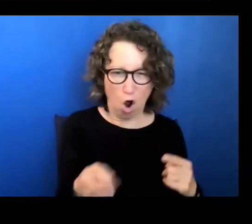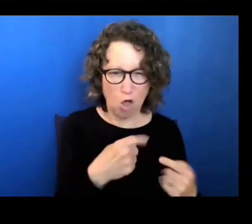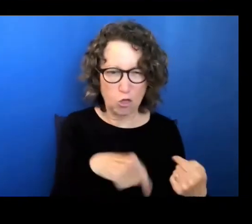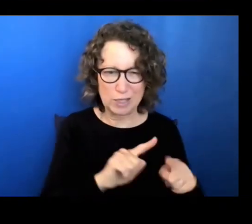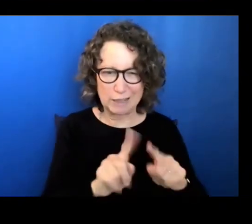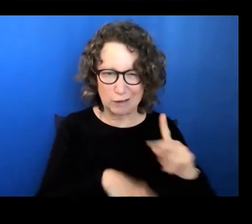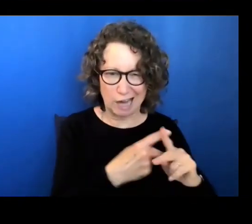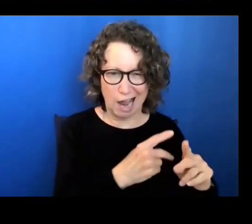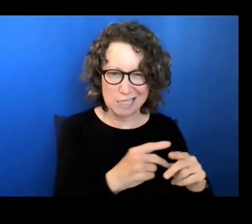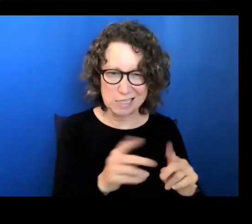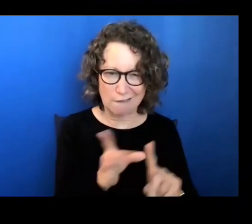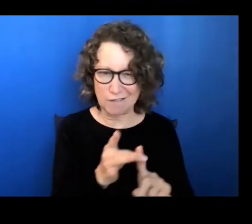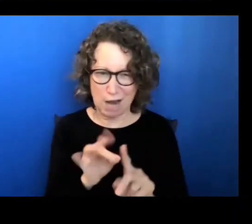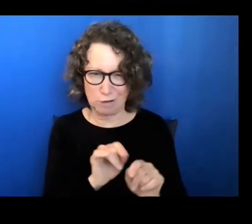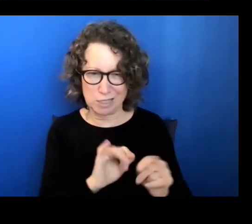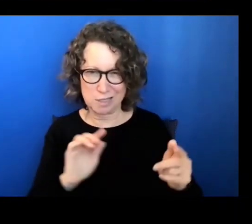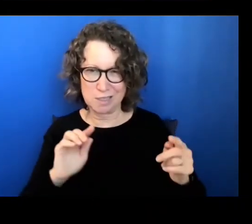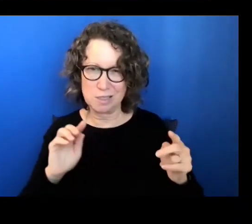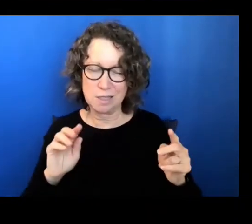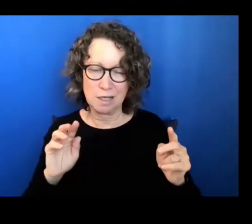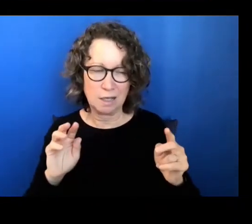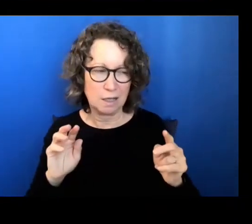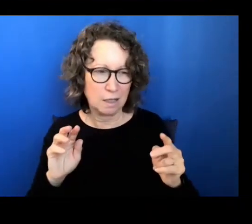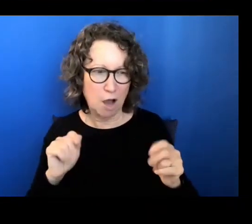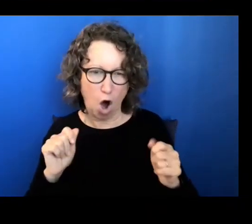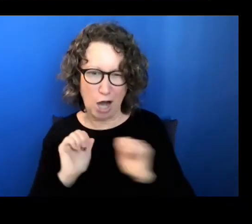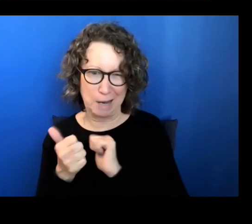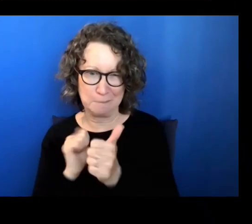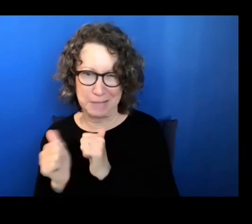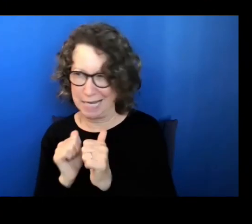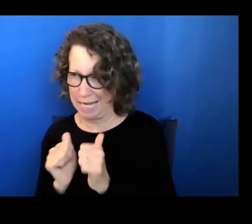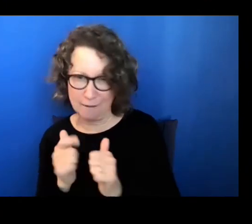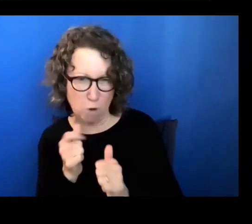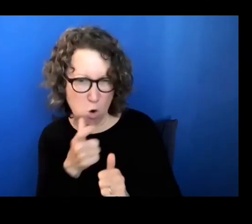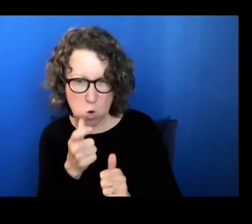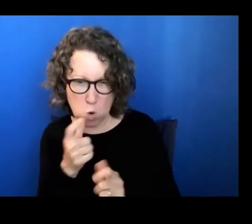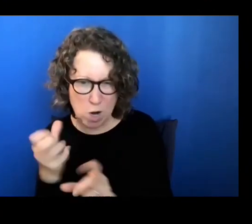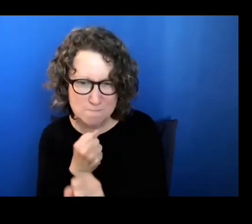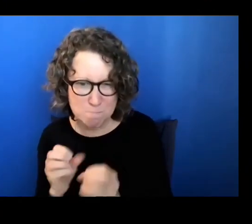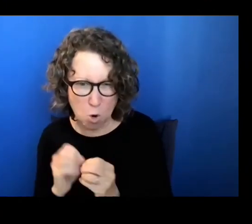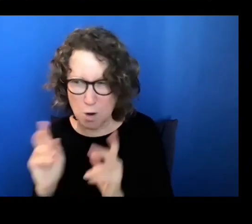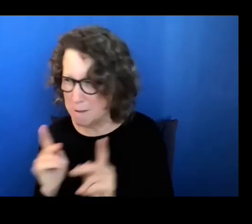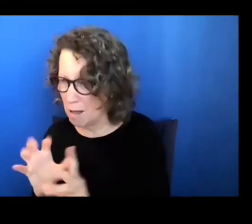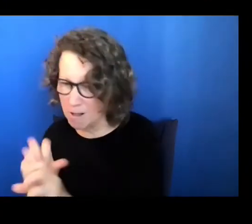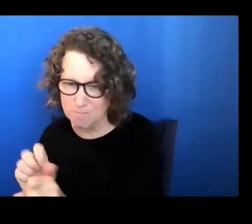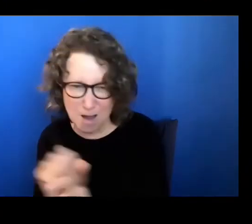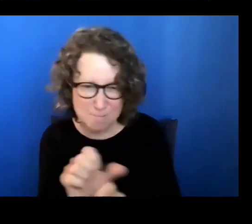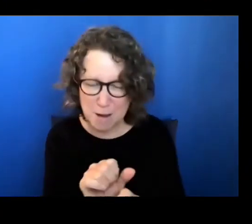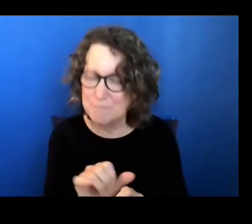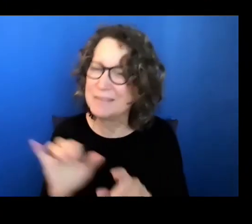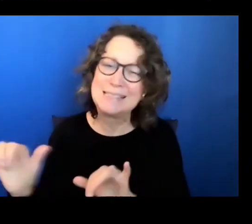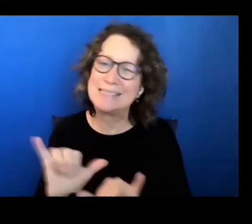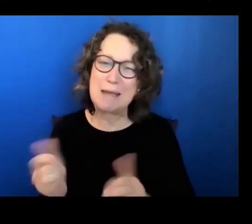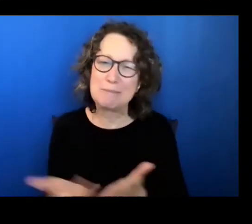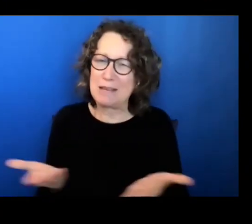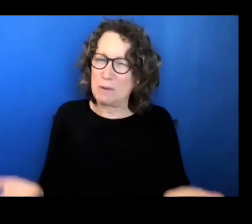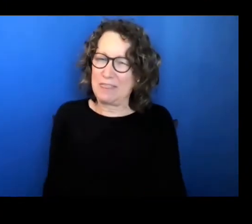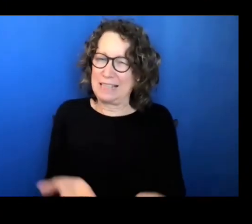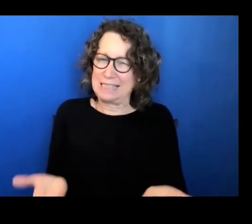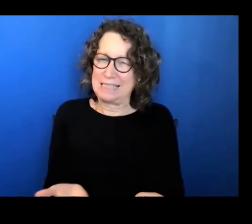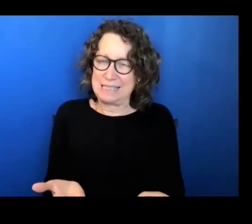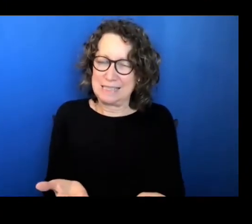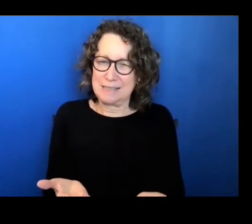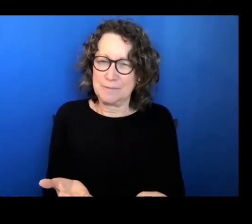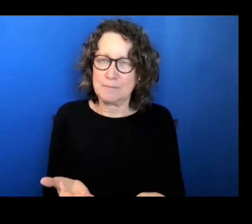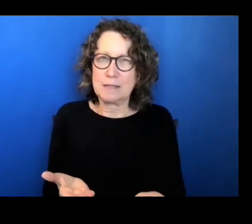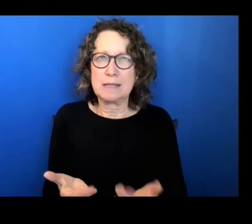for people that can get infected. And that is the case here. But